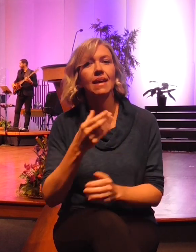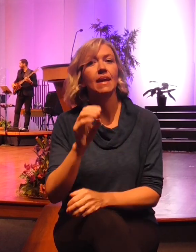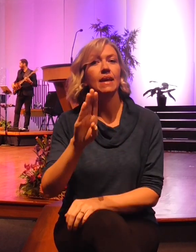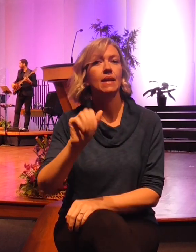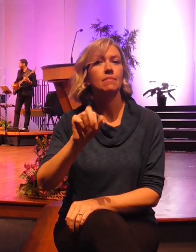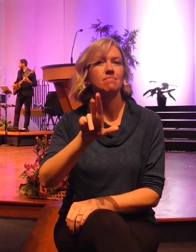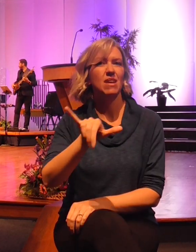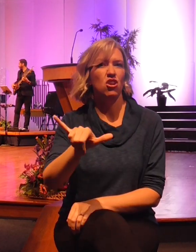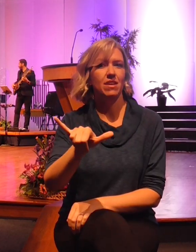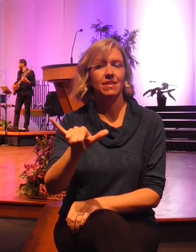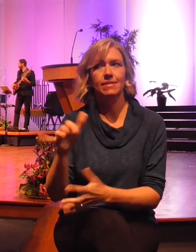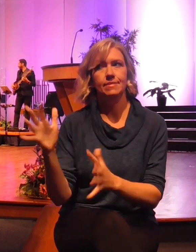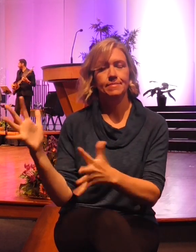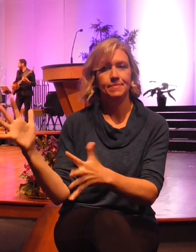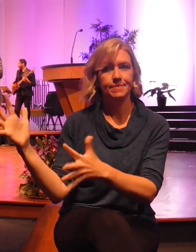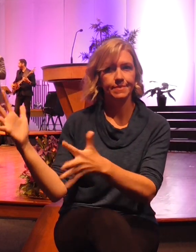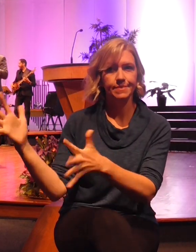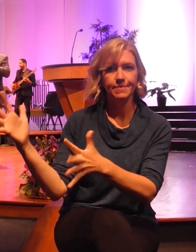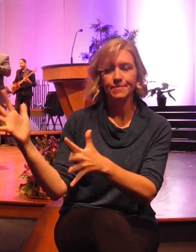Some